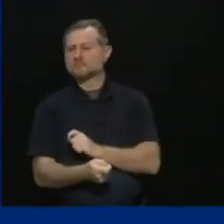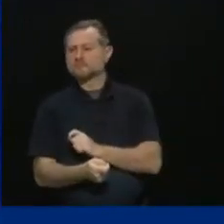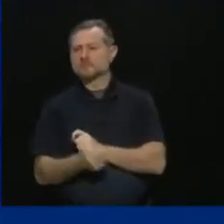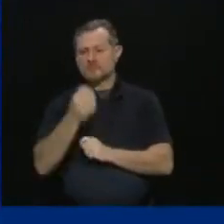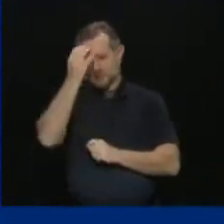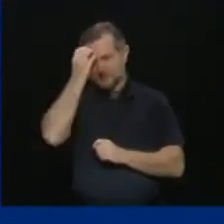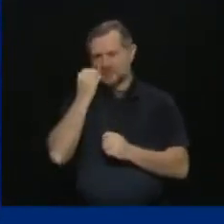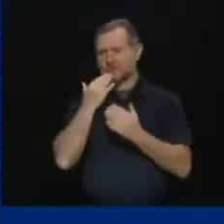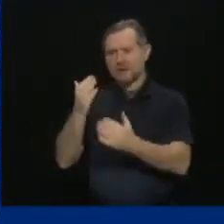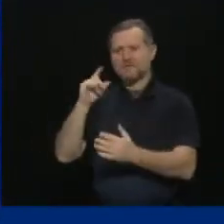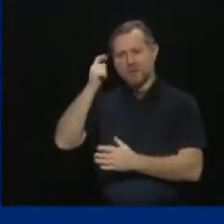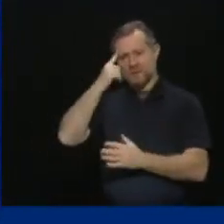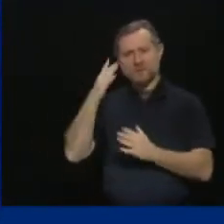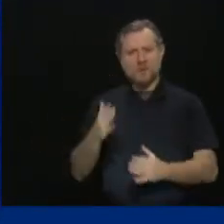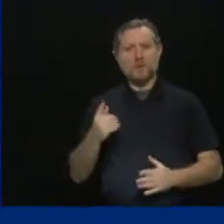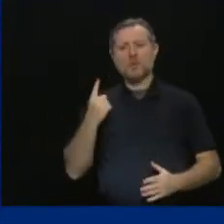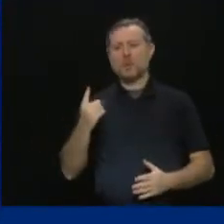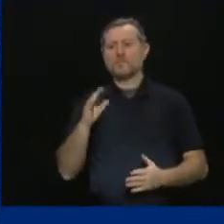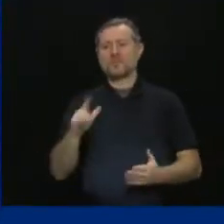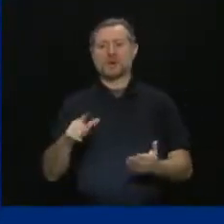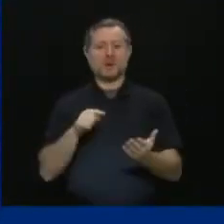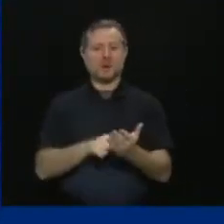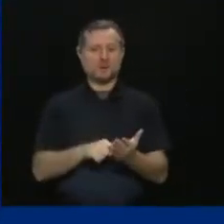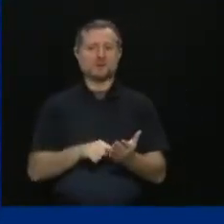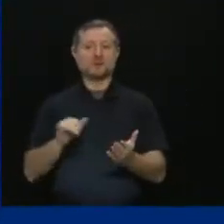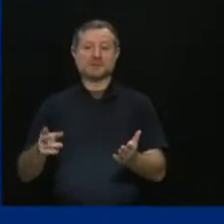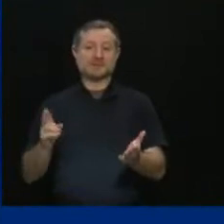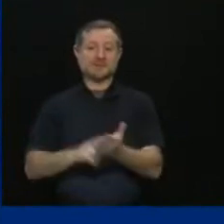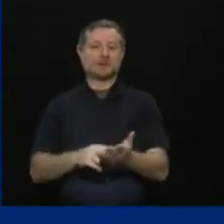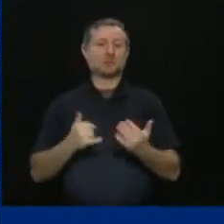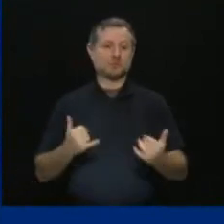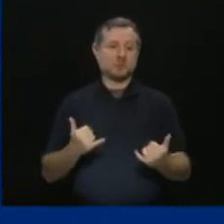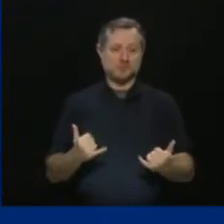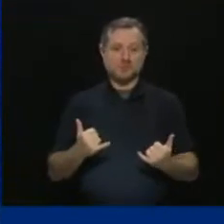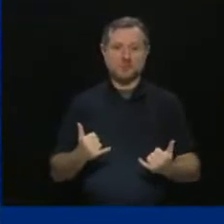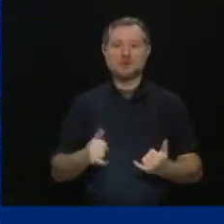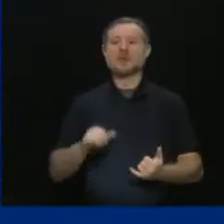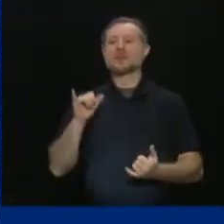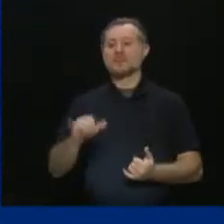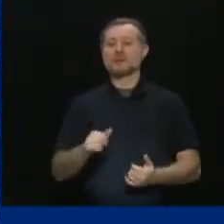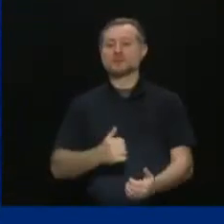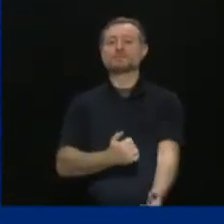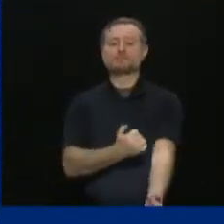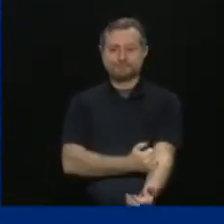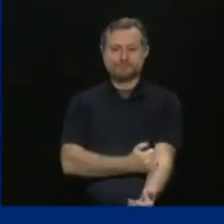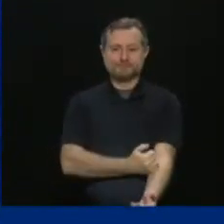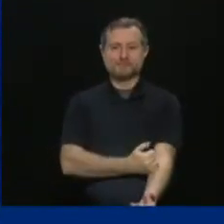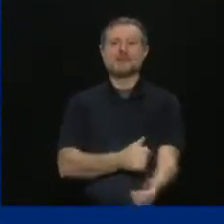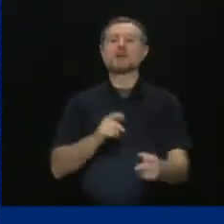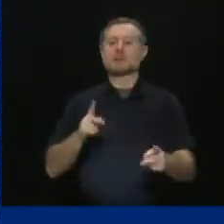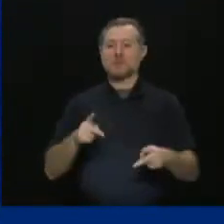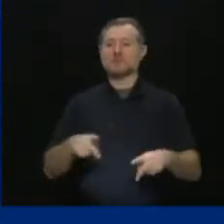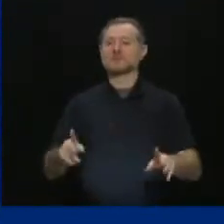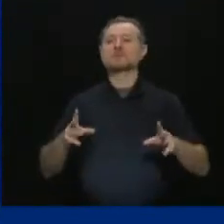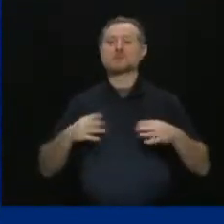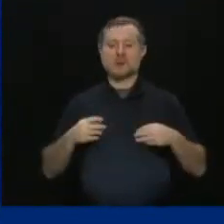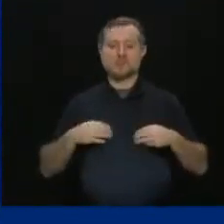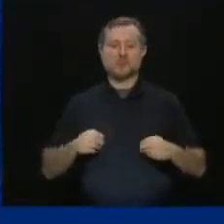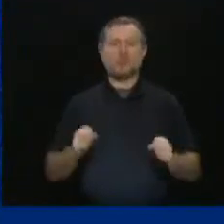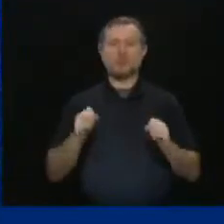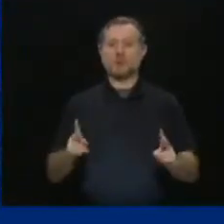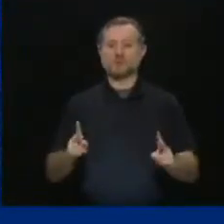one of the bills, Governor, that you're signing today is the syringe decriminalization bill. So, thank you.